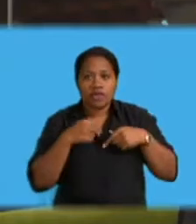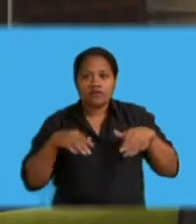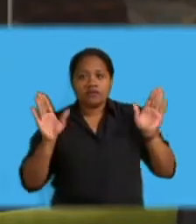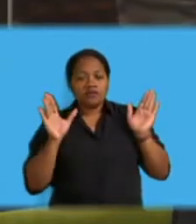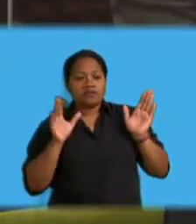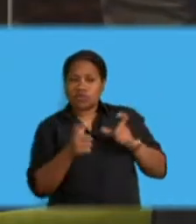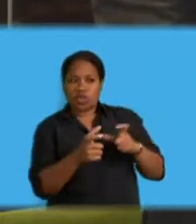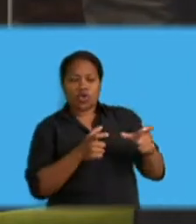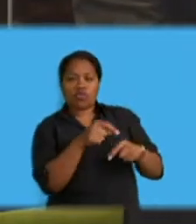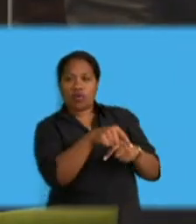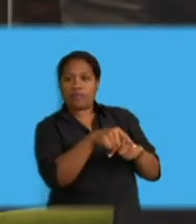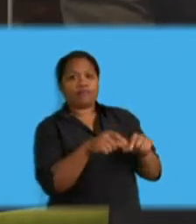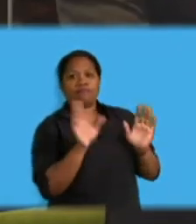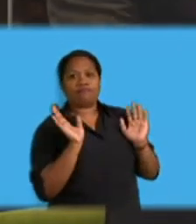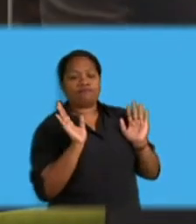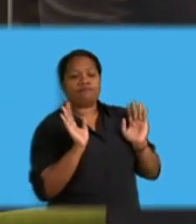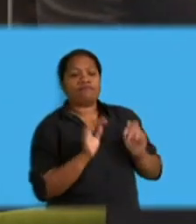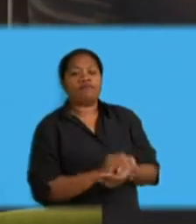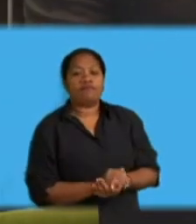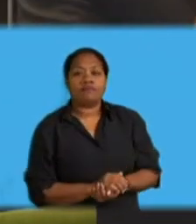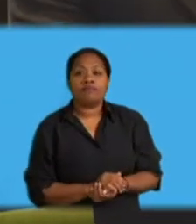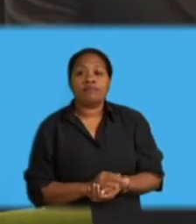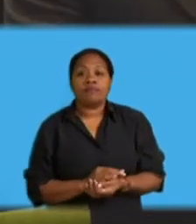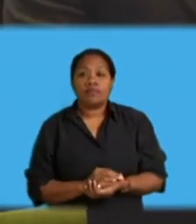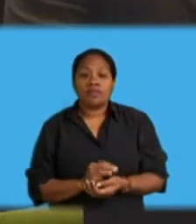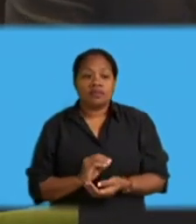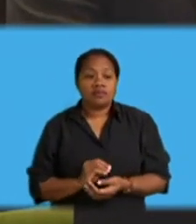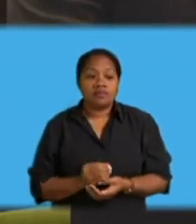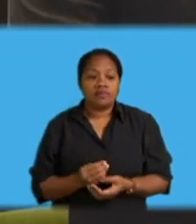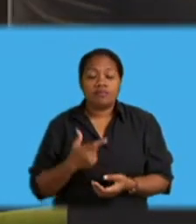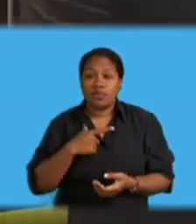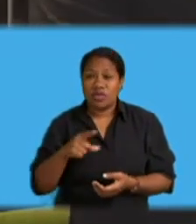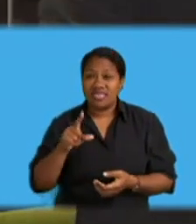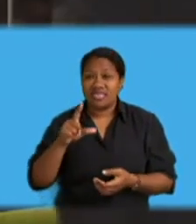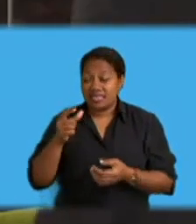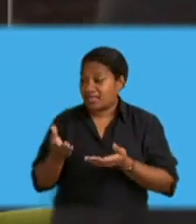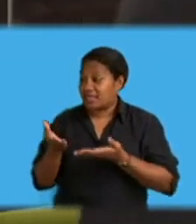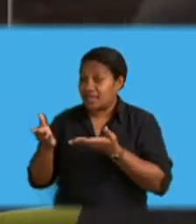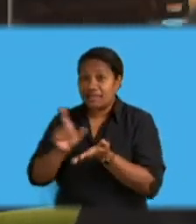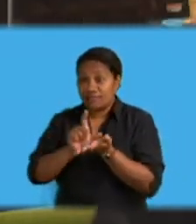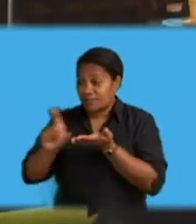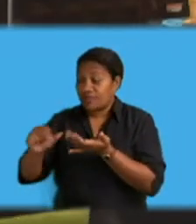opposed to grant statements being made by SPC, but they're actually not implementing it on time. Thank you.